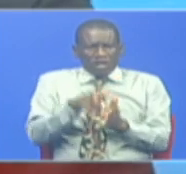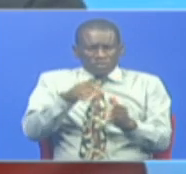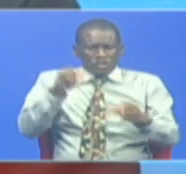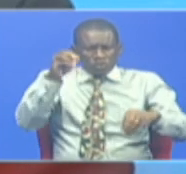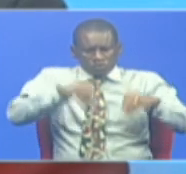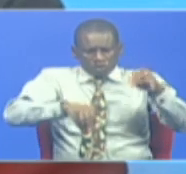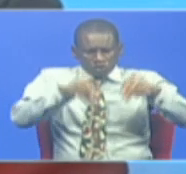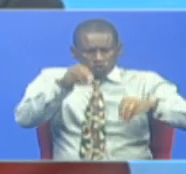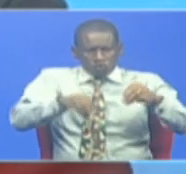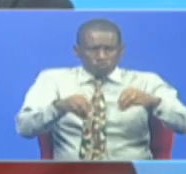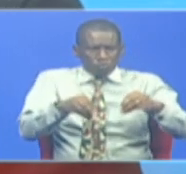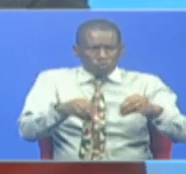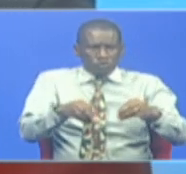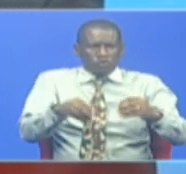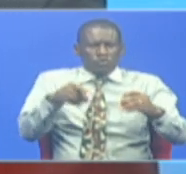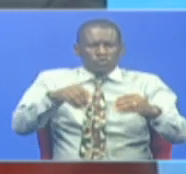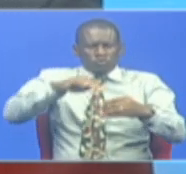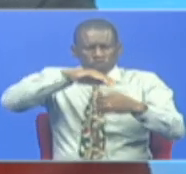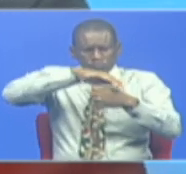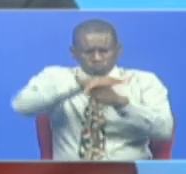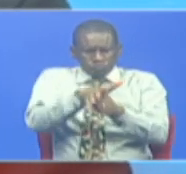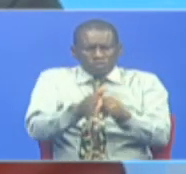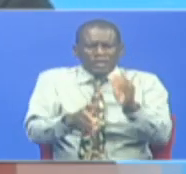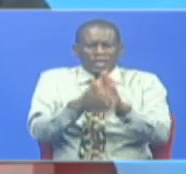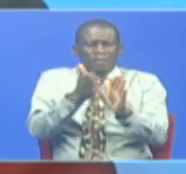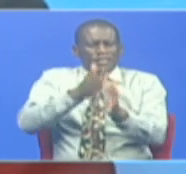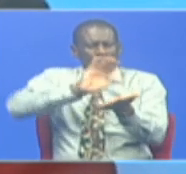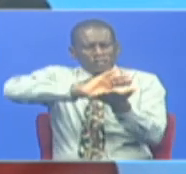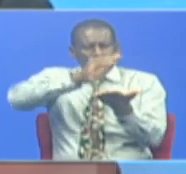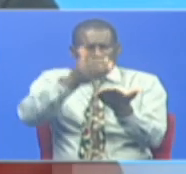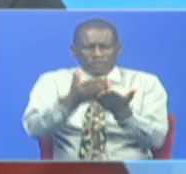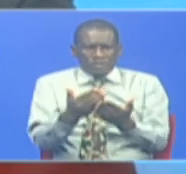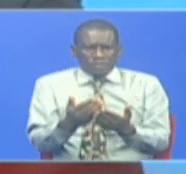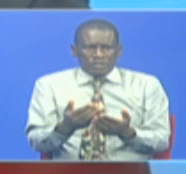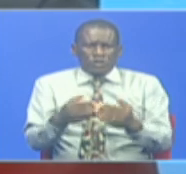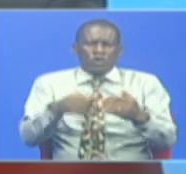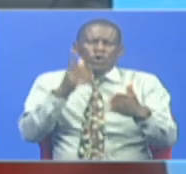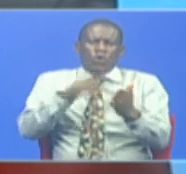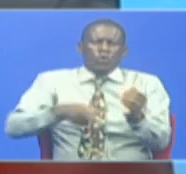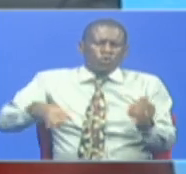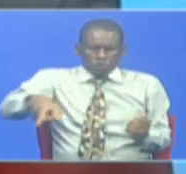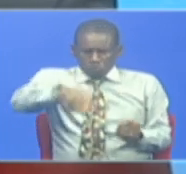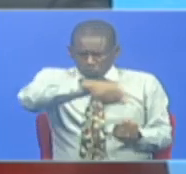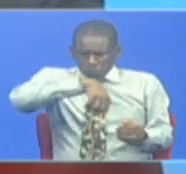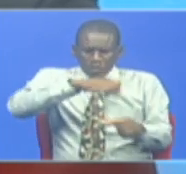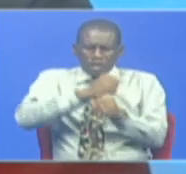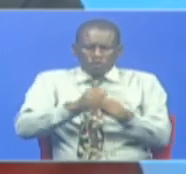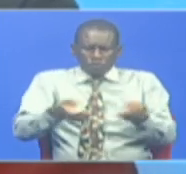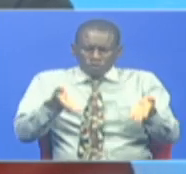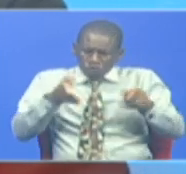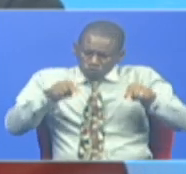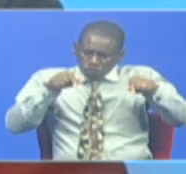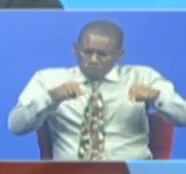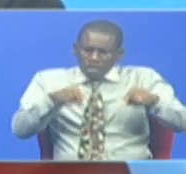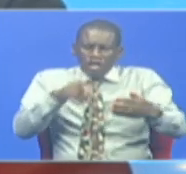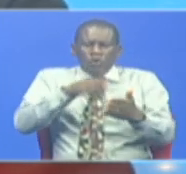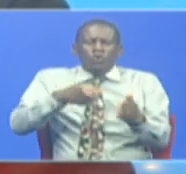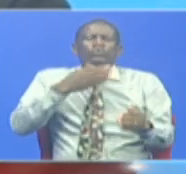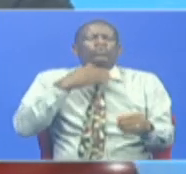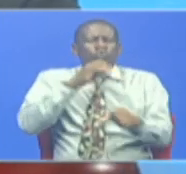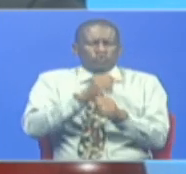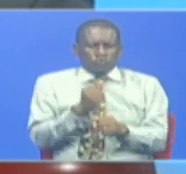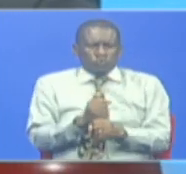contribution to the COVID-19 emergency fund. What we are doing today is